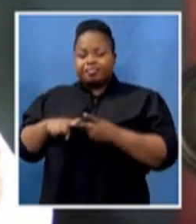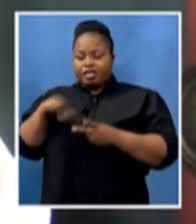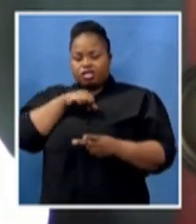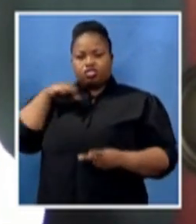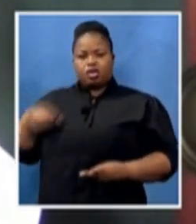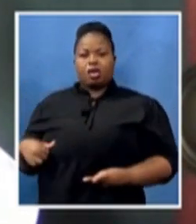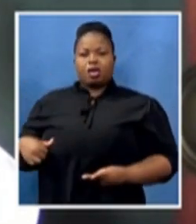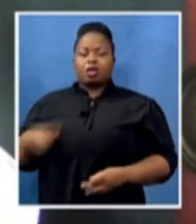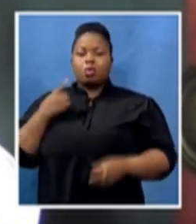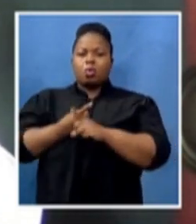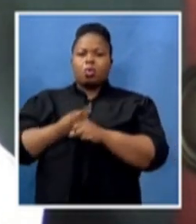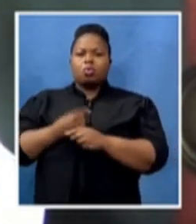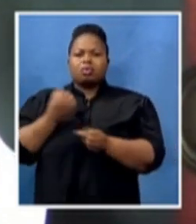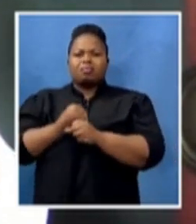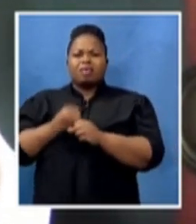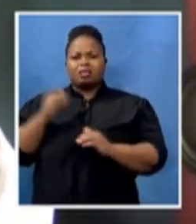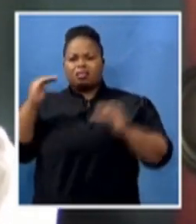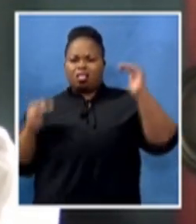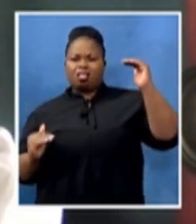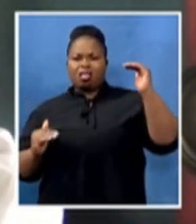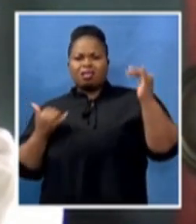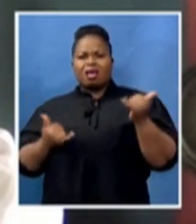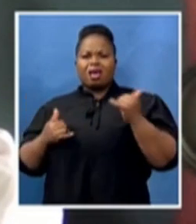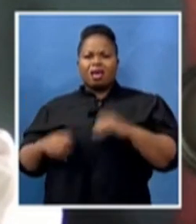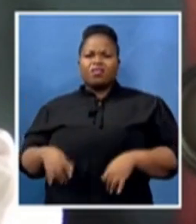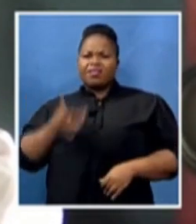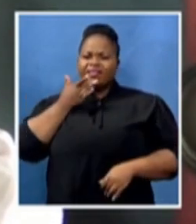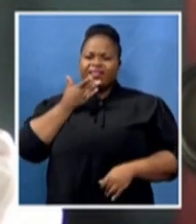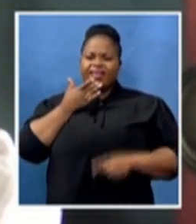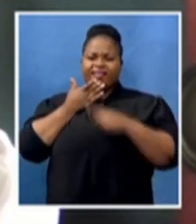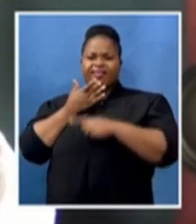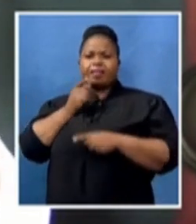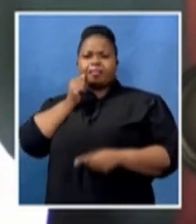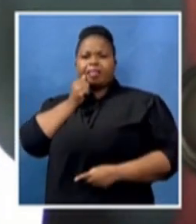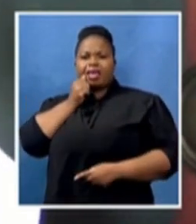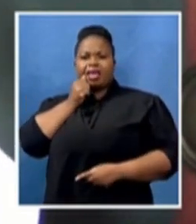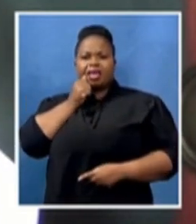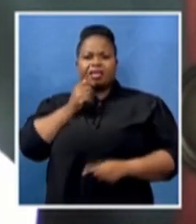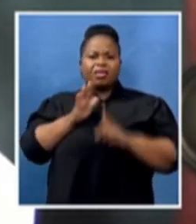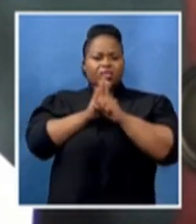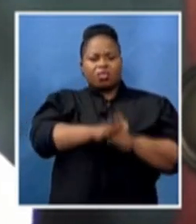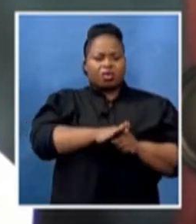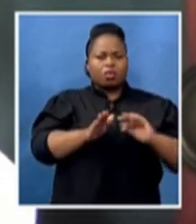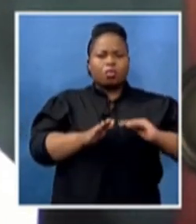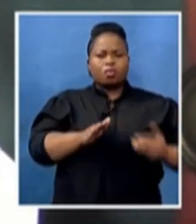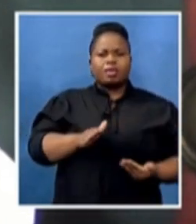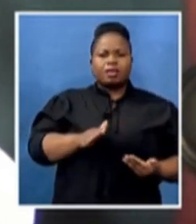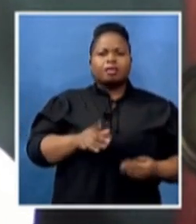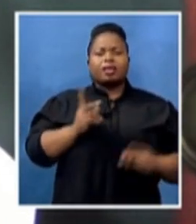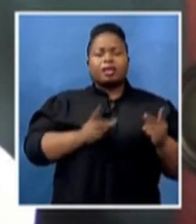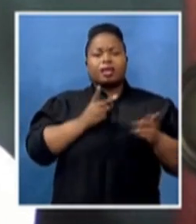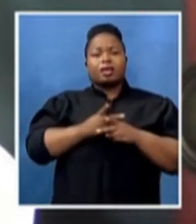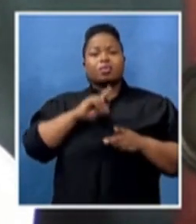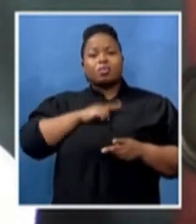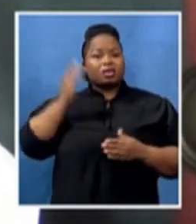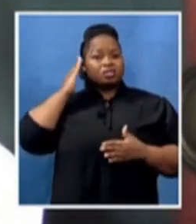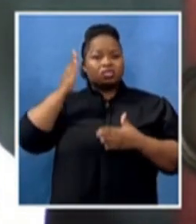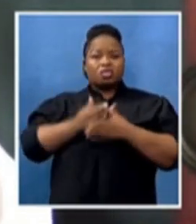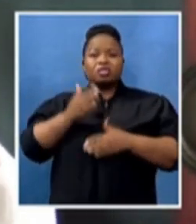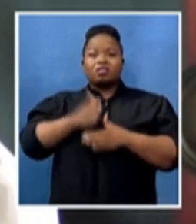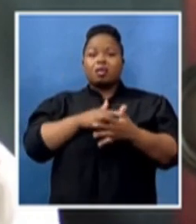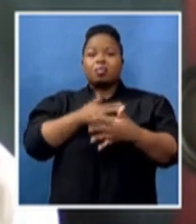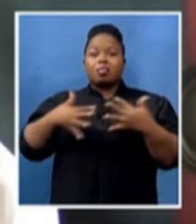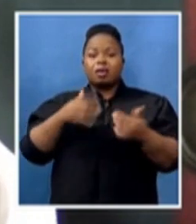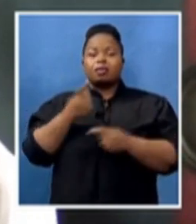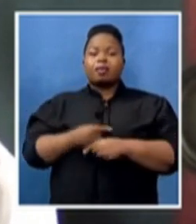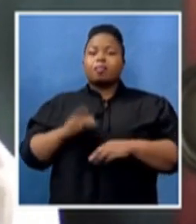ratio in favor of males. Within the evolutionary psychology framework, a higher male-to-female sex ratio